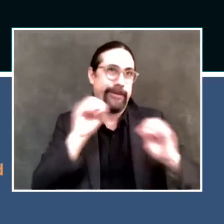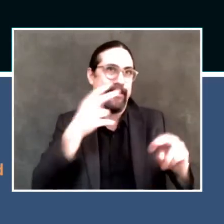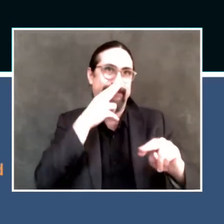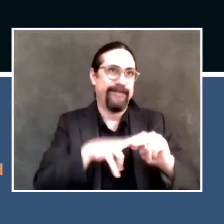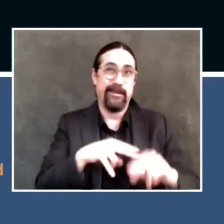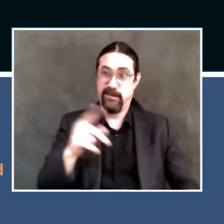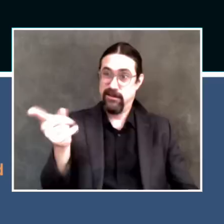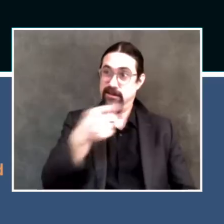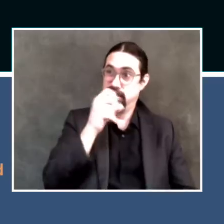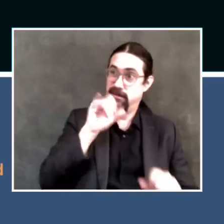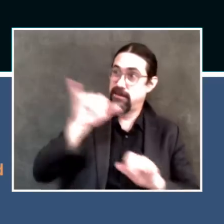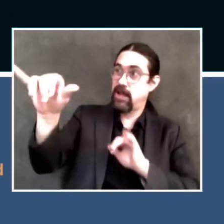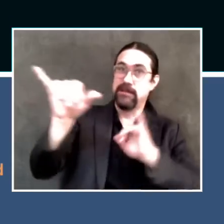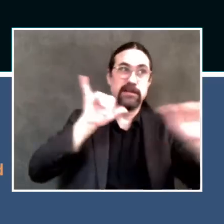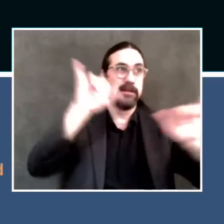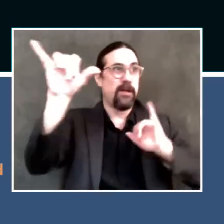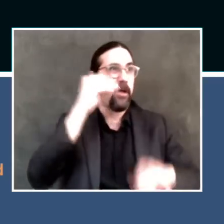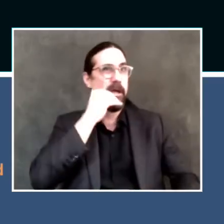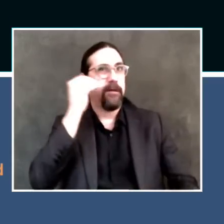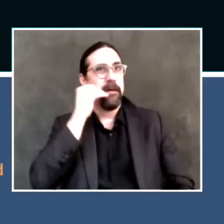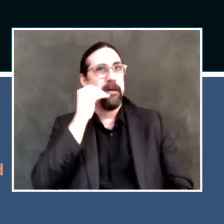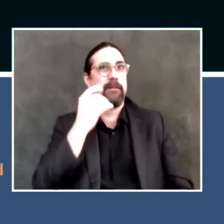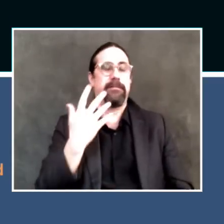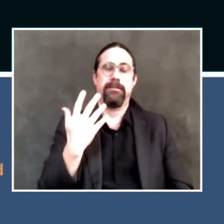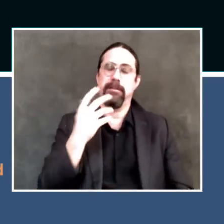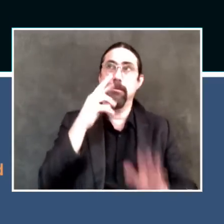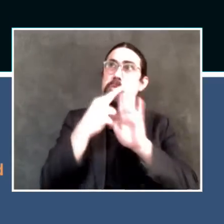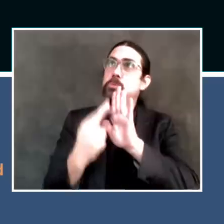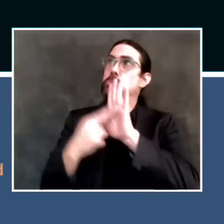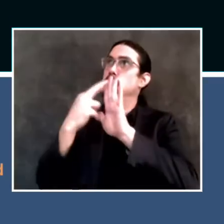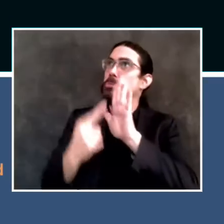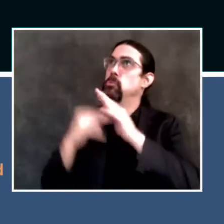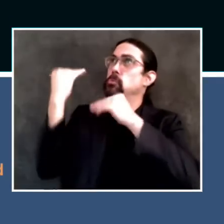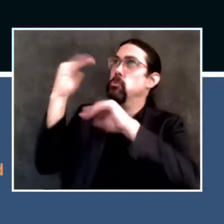it. Let's stay firm with it and never let that resurgence happen.